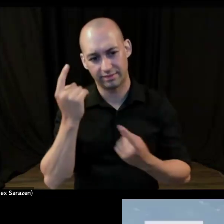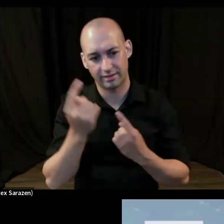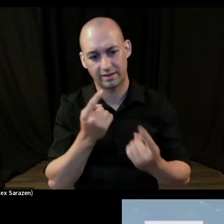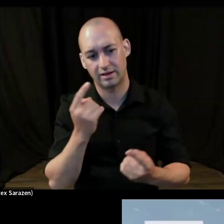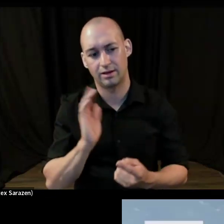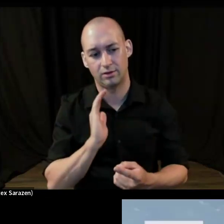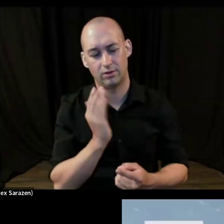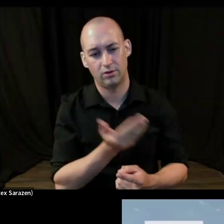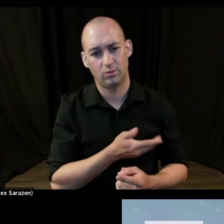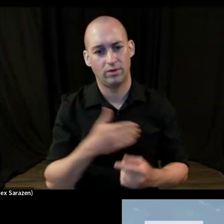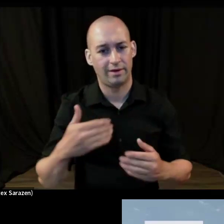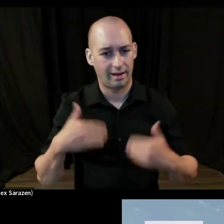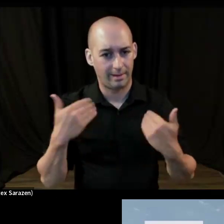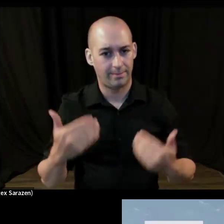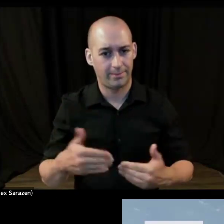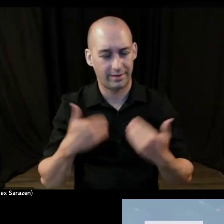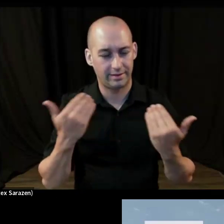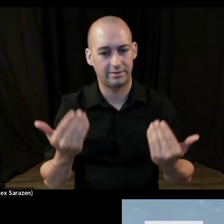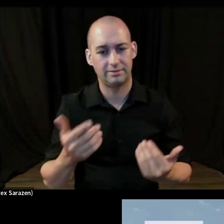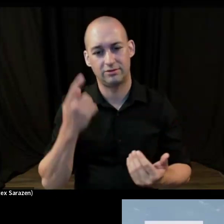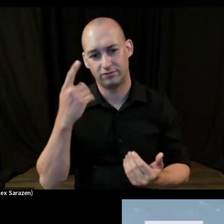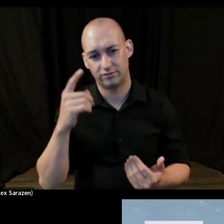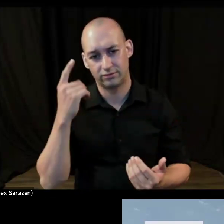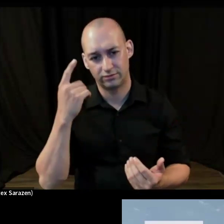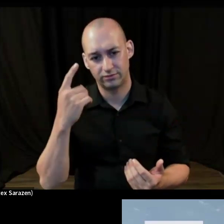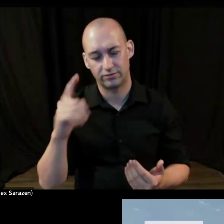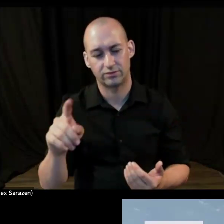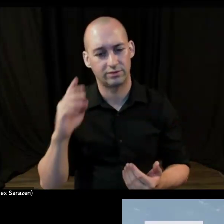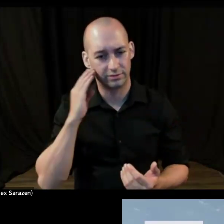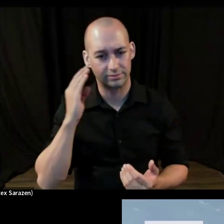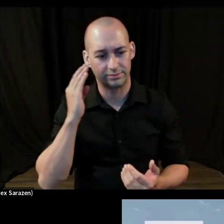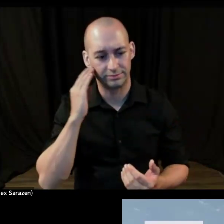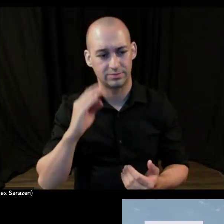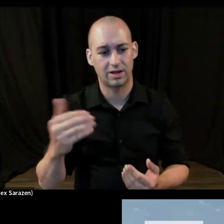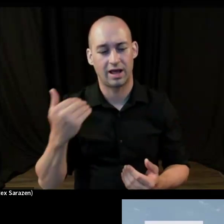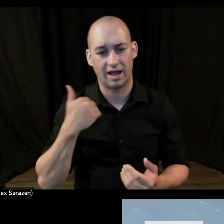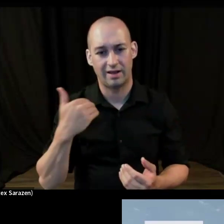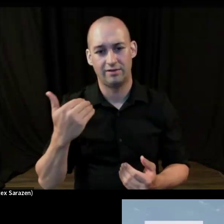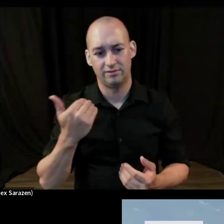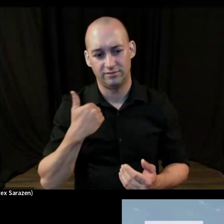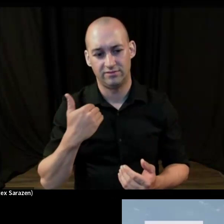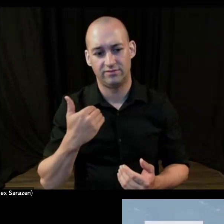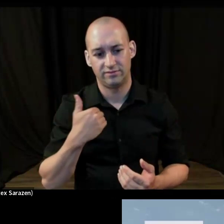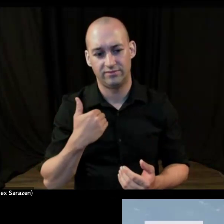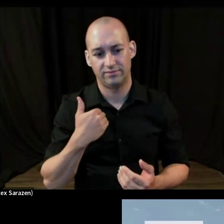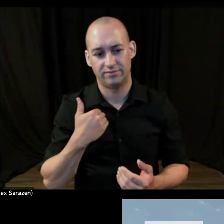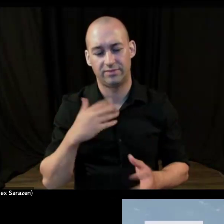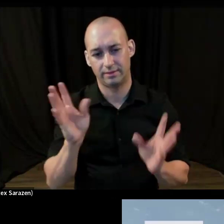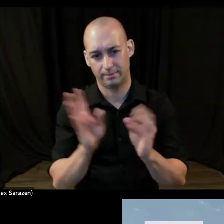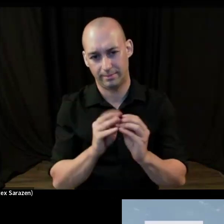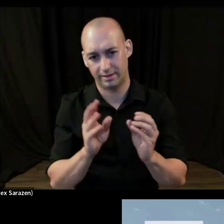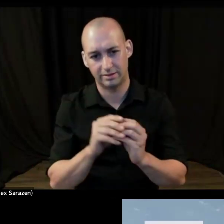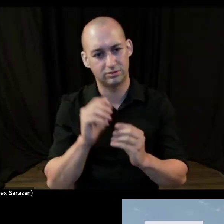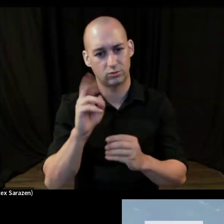we're happy to you know, have you know, meetings or